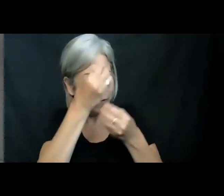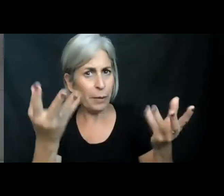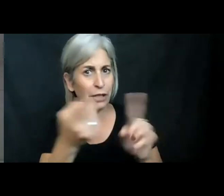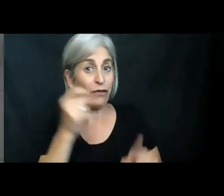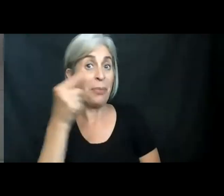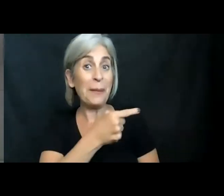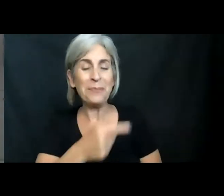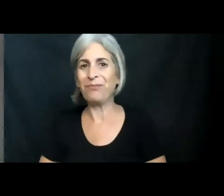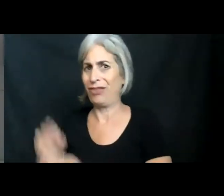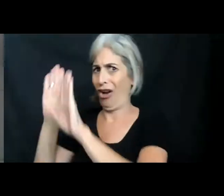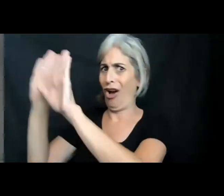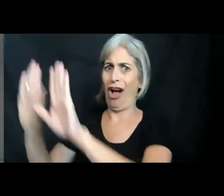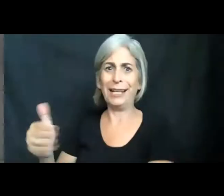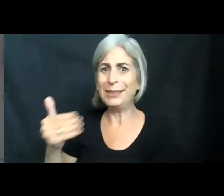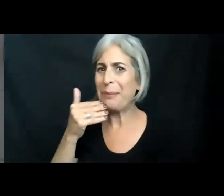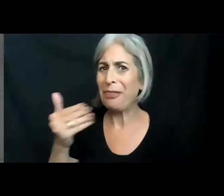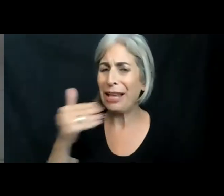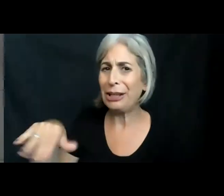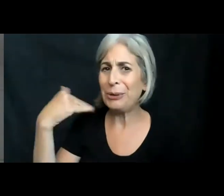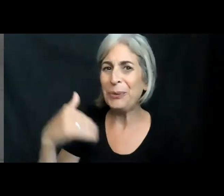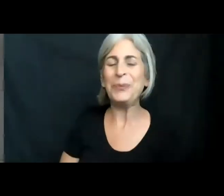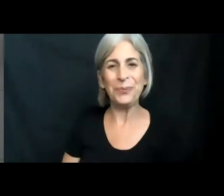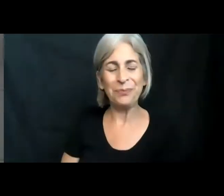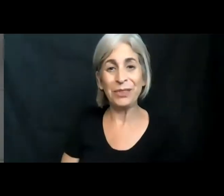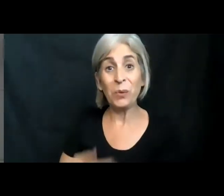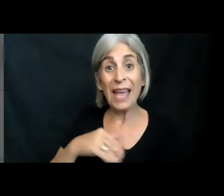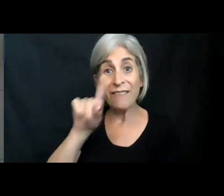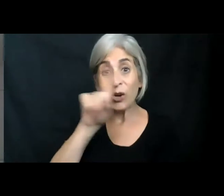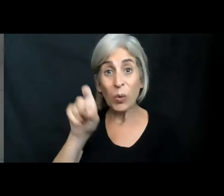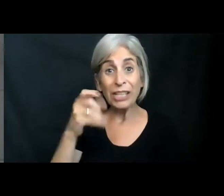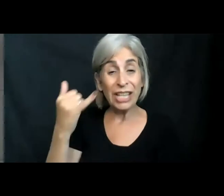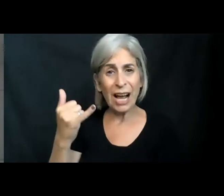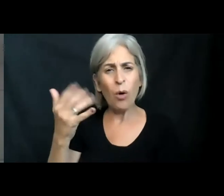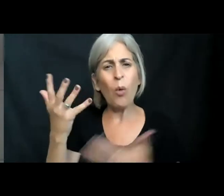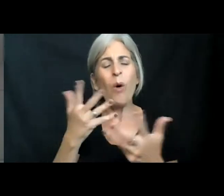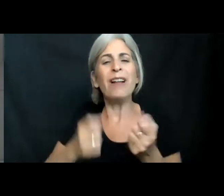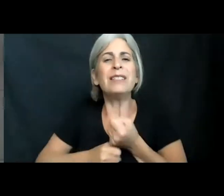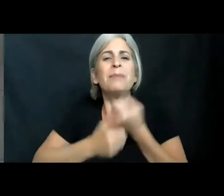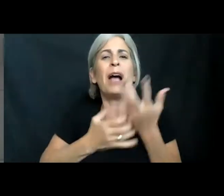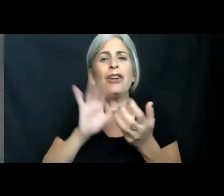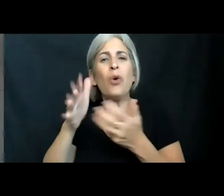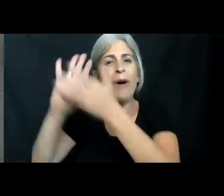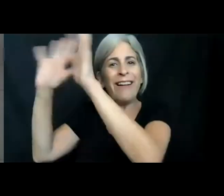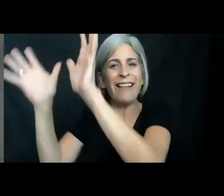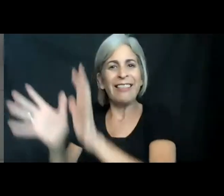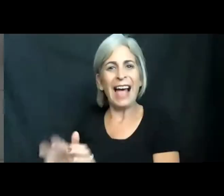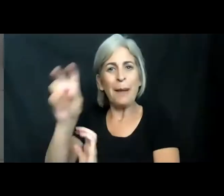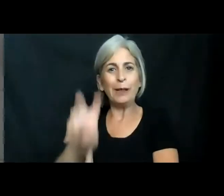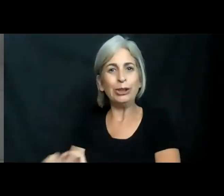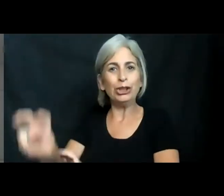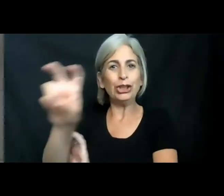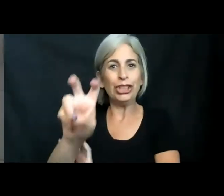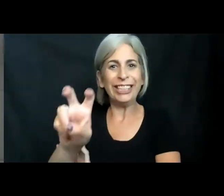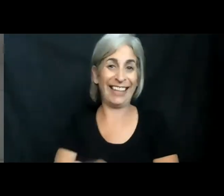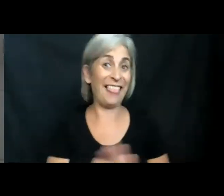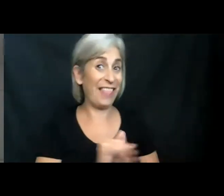Awesome. Thank you. And then we actually just got a question. What inspired your climate journey? Yeah,